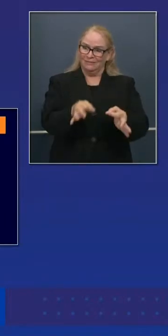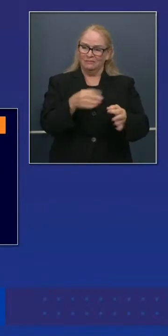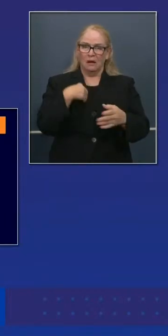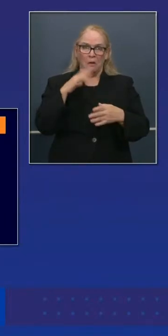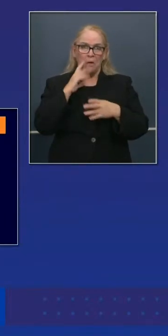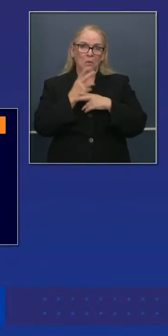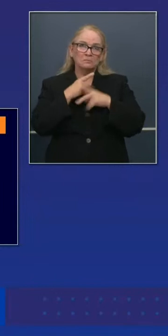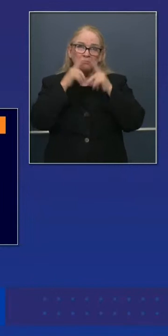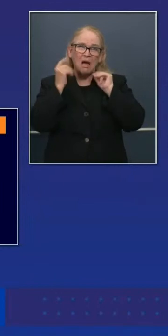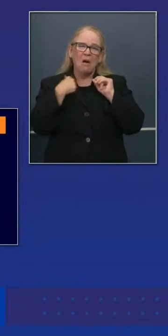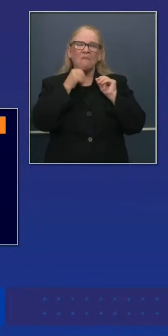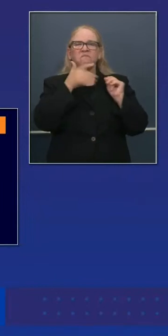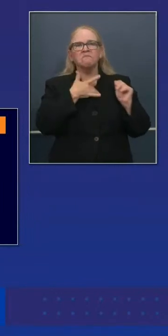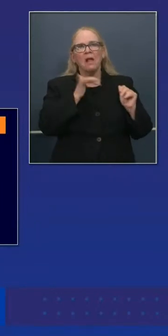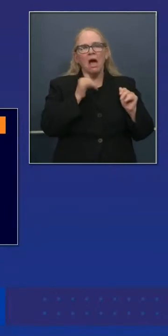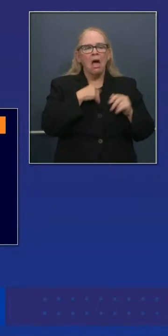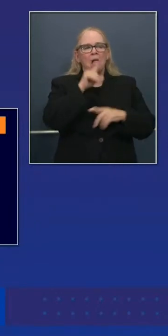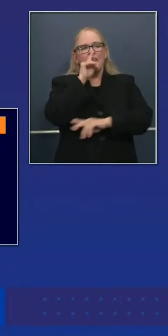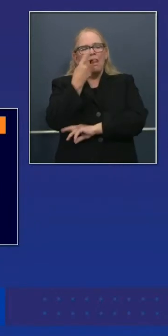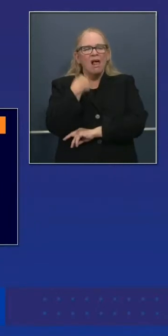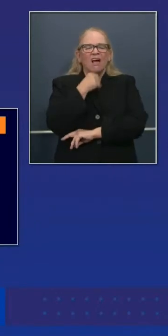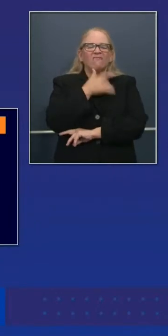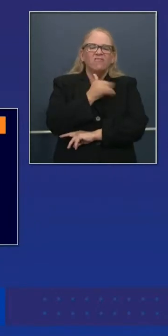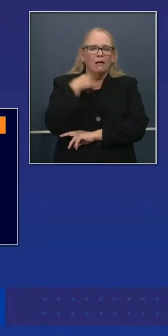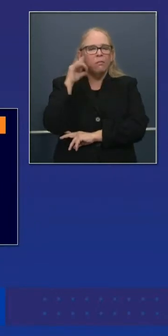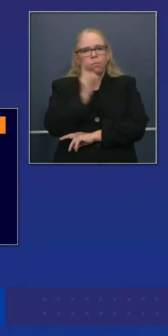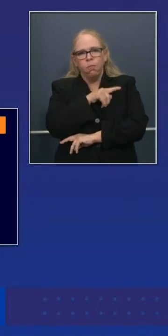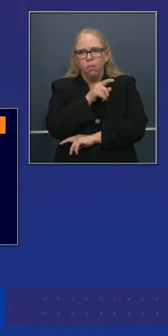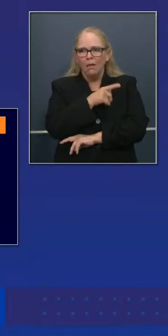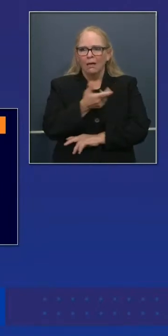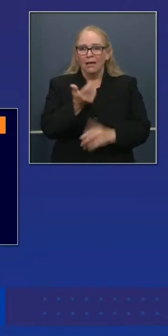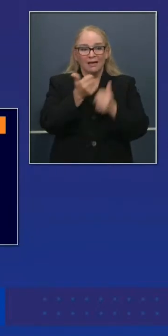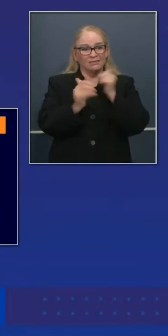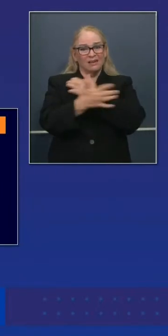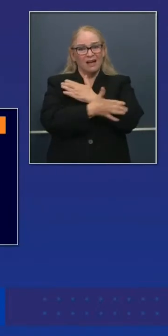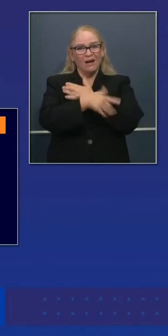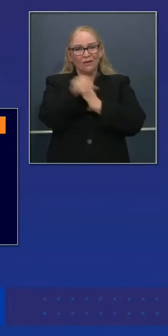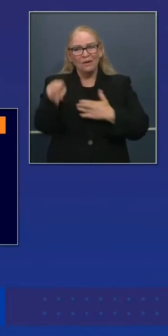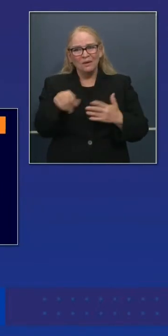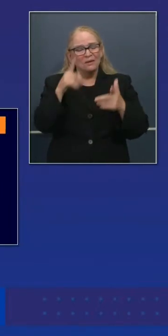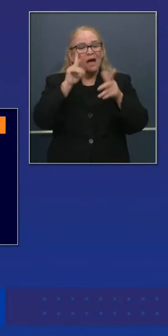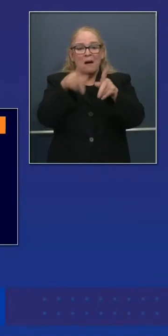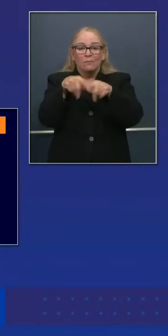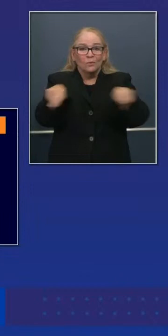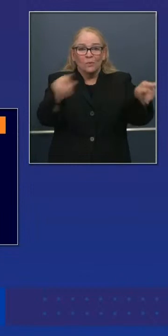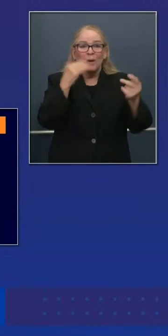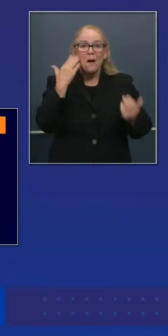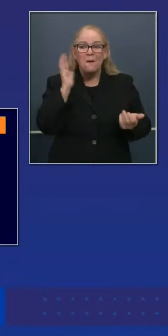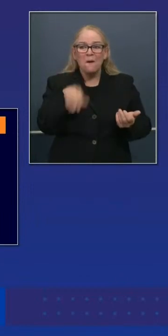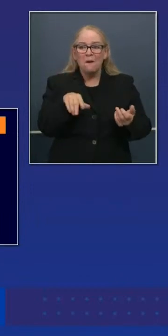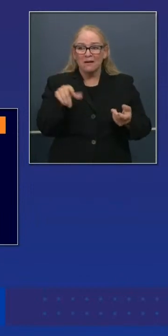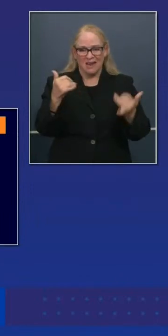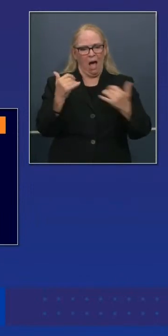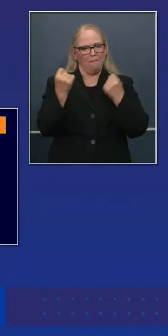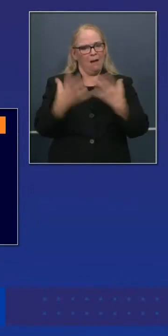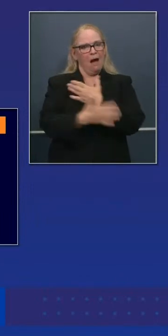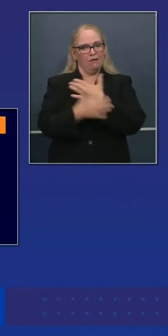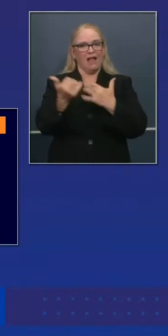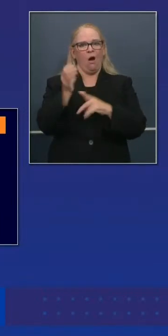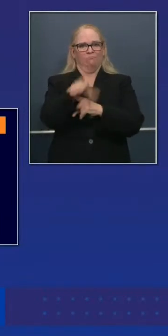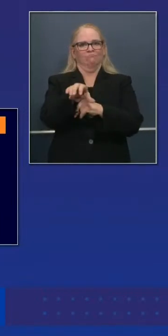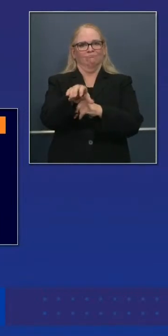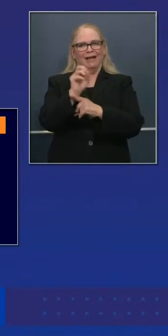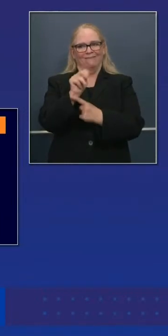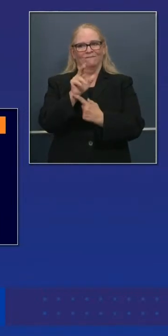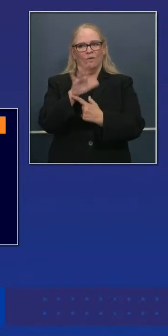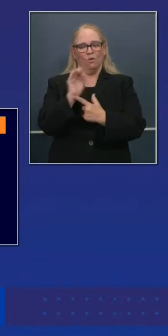power and potency of enforcement at the local level related to mask ordinances. Many counties putting together